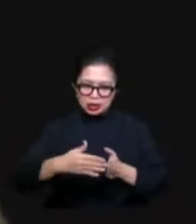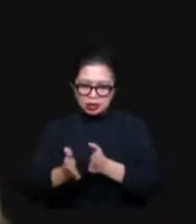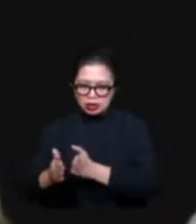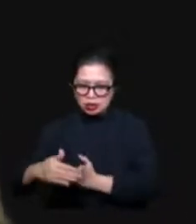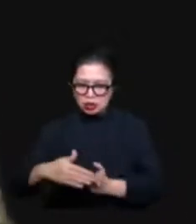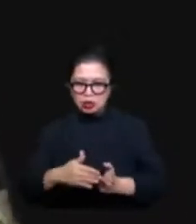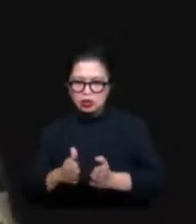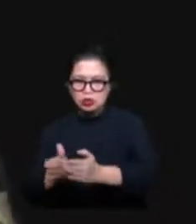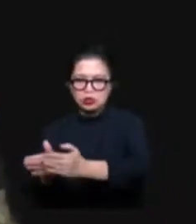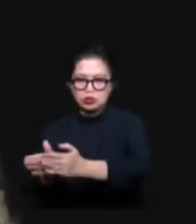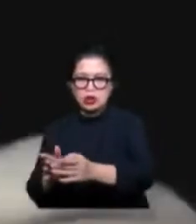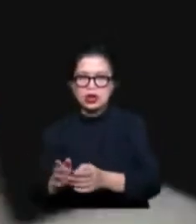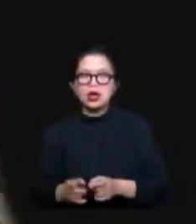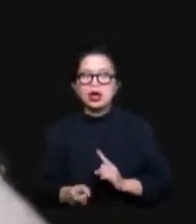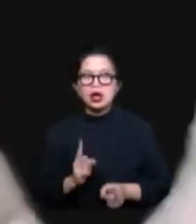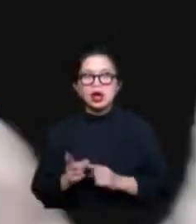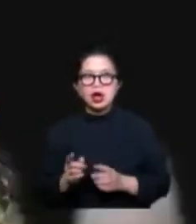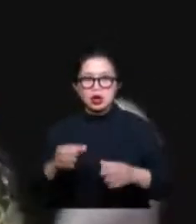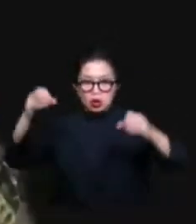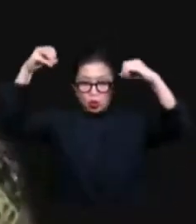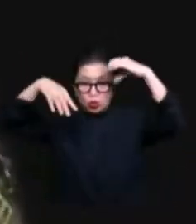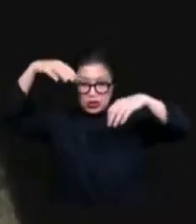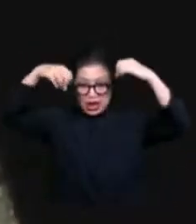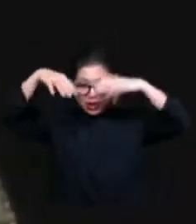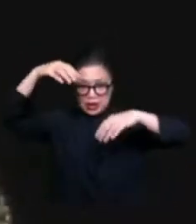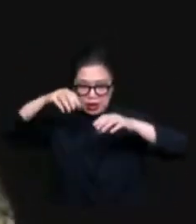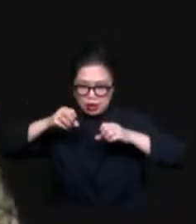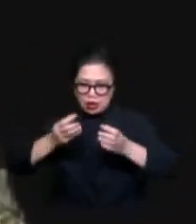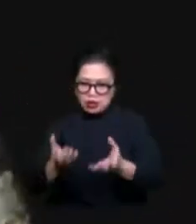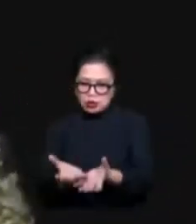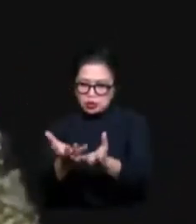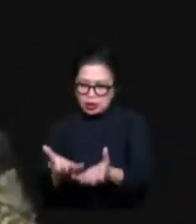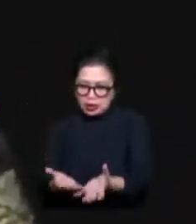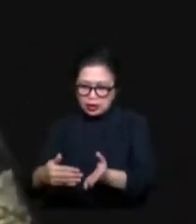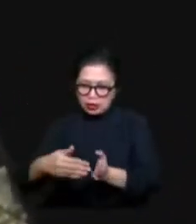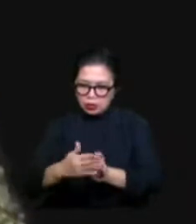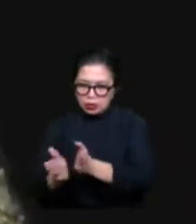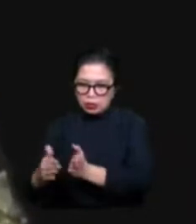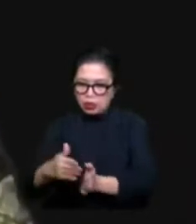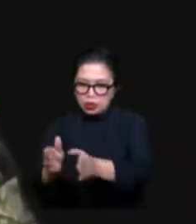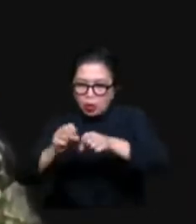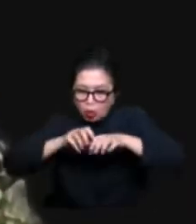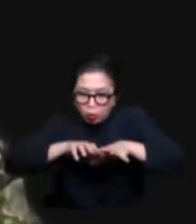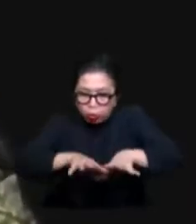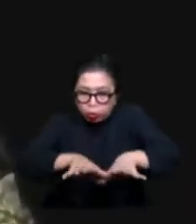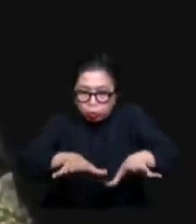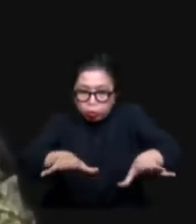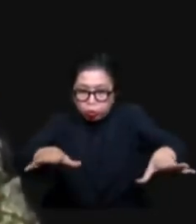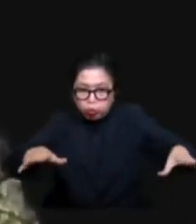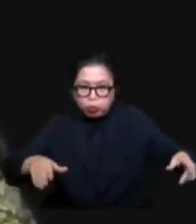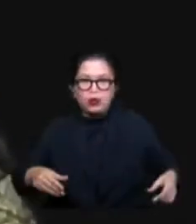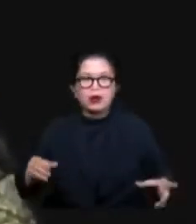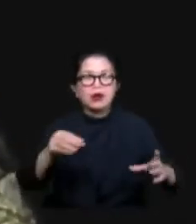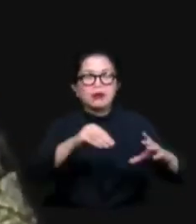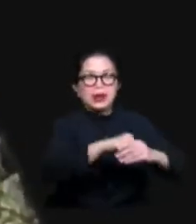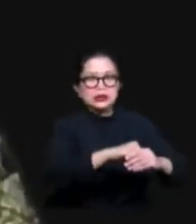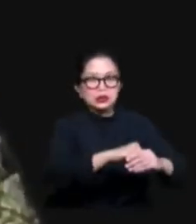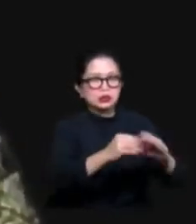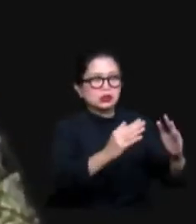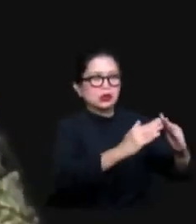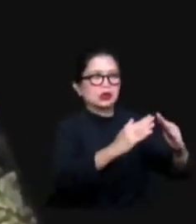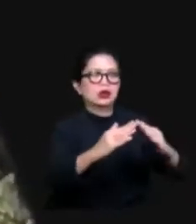the river, or sometime it's become flooding also come to our condition in the house. It means